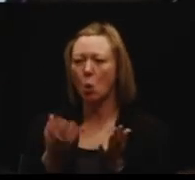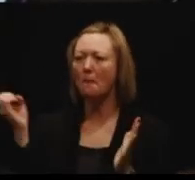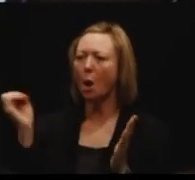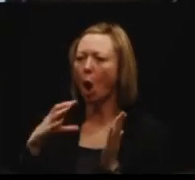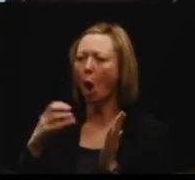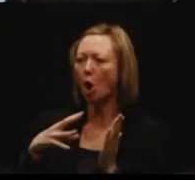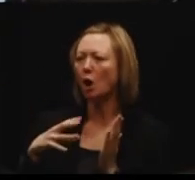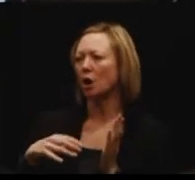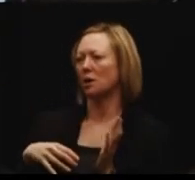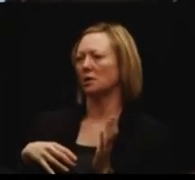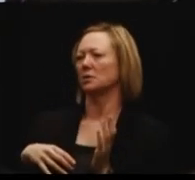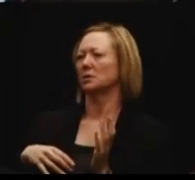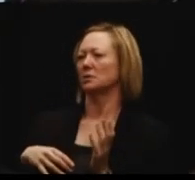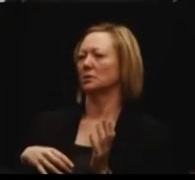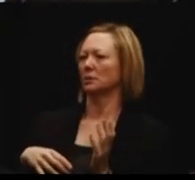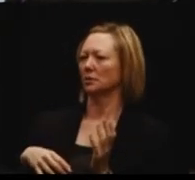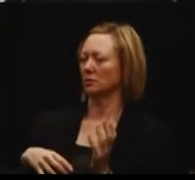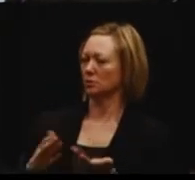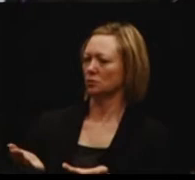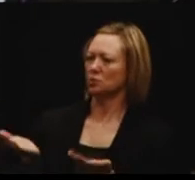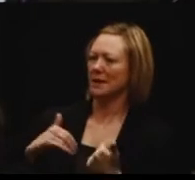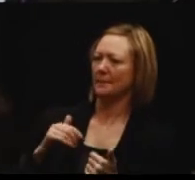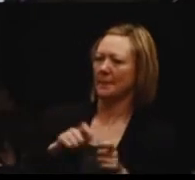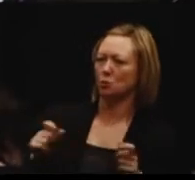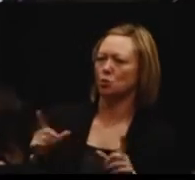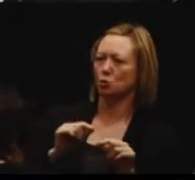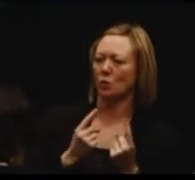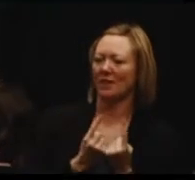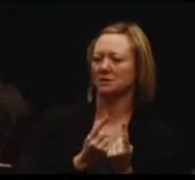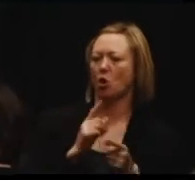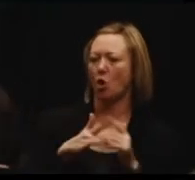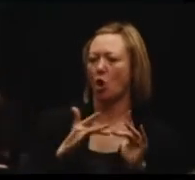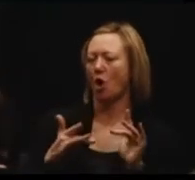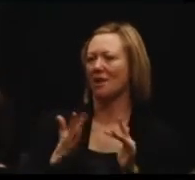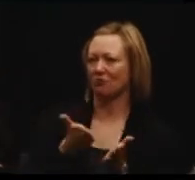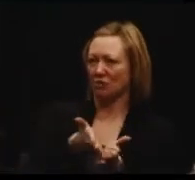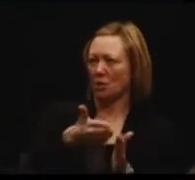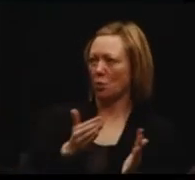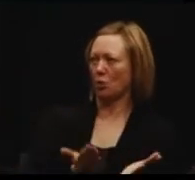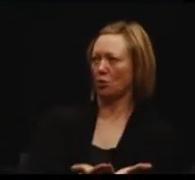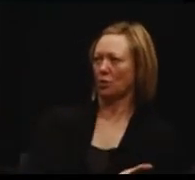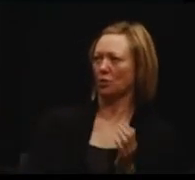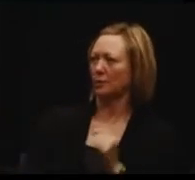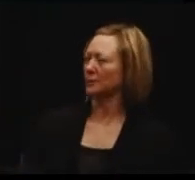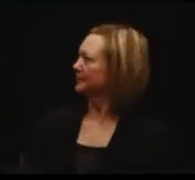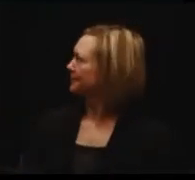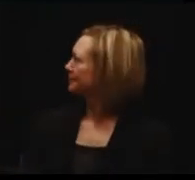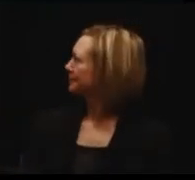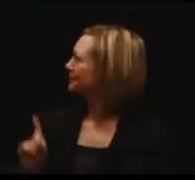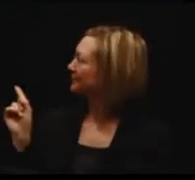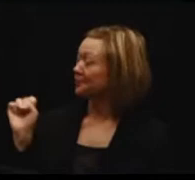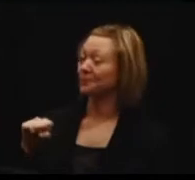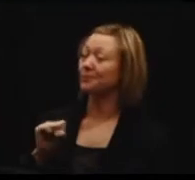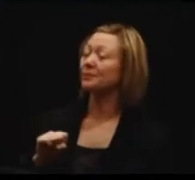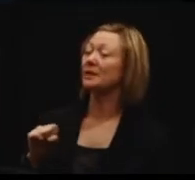get people doing things online in the real world. Mm-hmm. So I have one small success story. So there's a video game studio in Christchurch